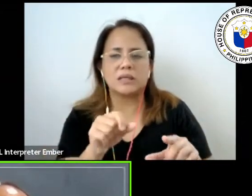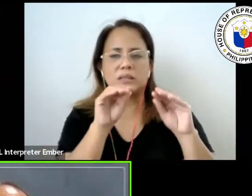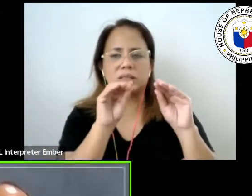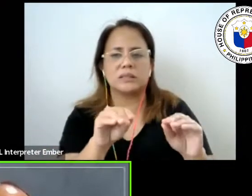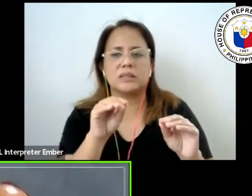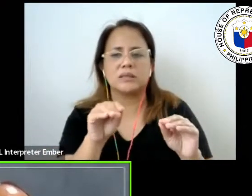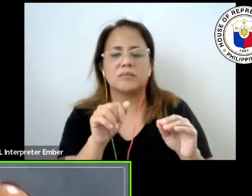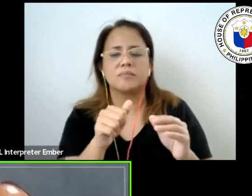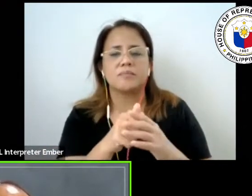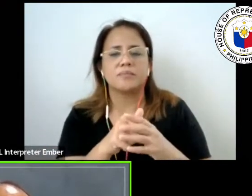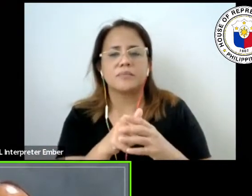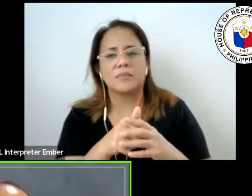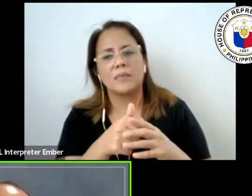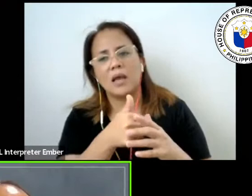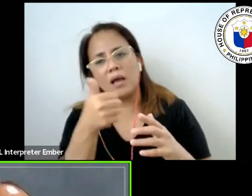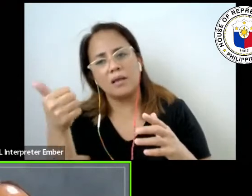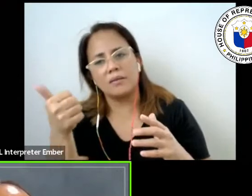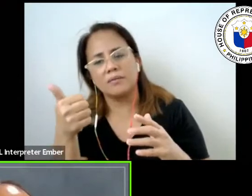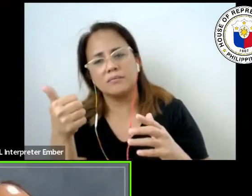mo pa siya ng